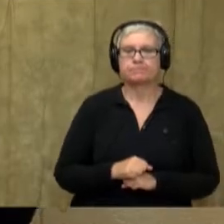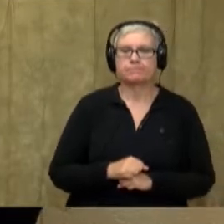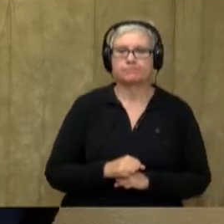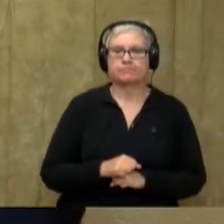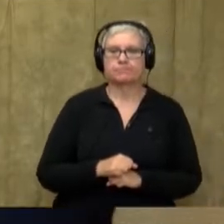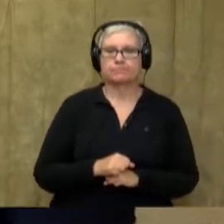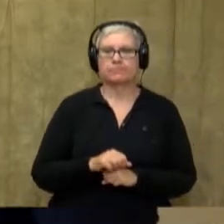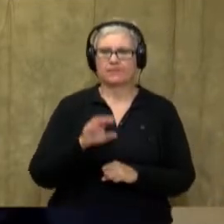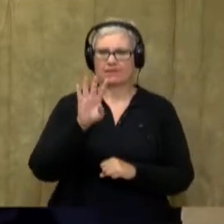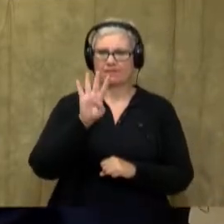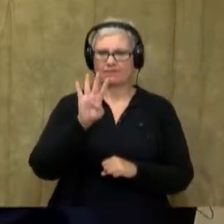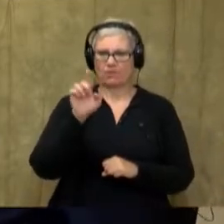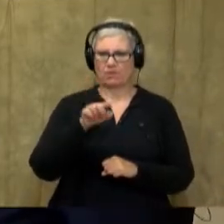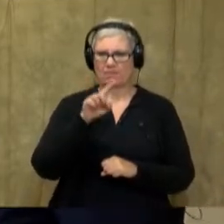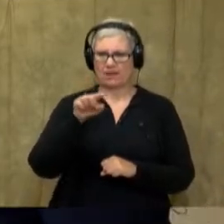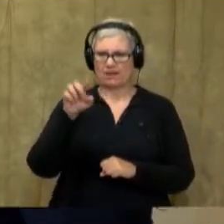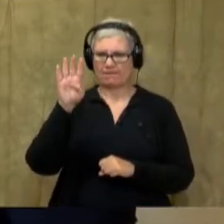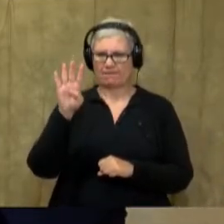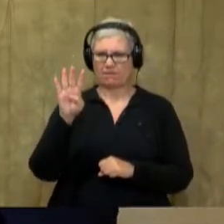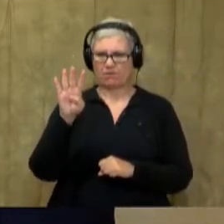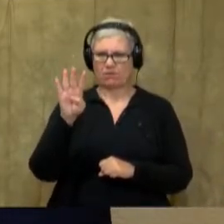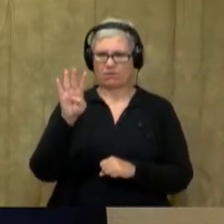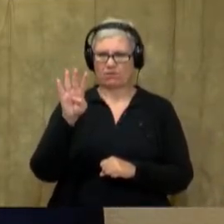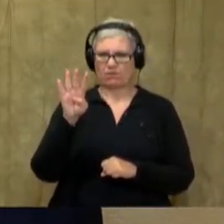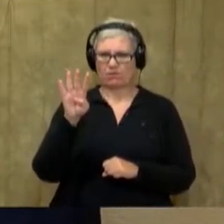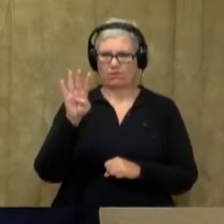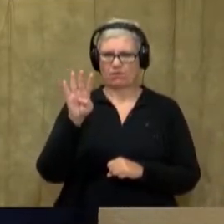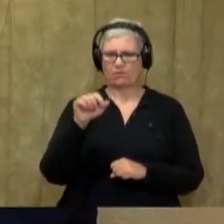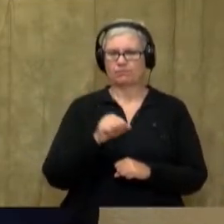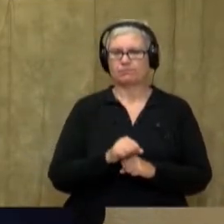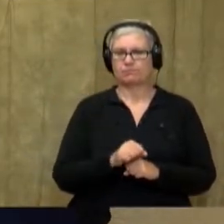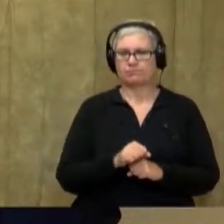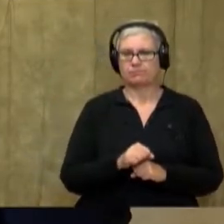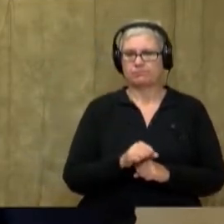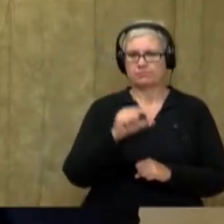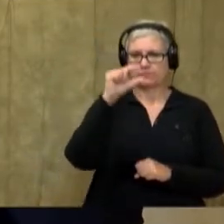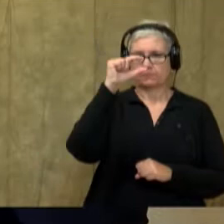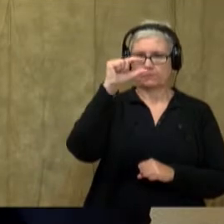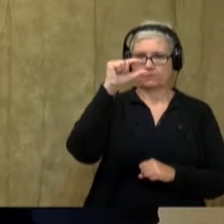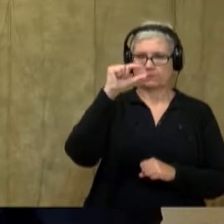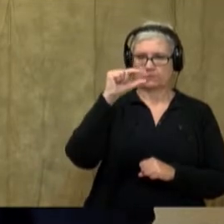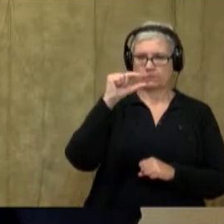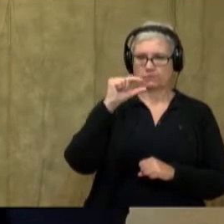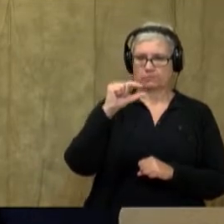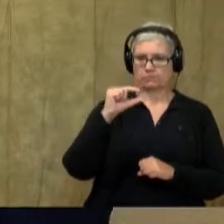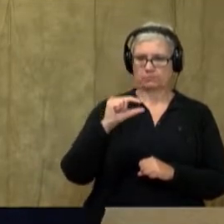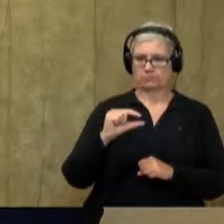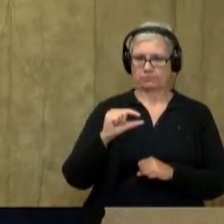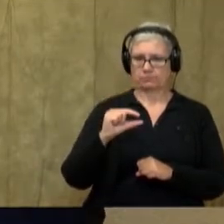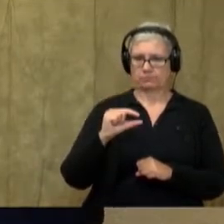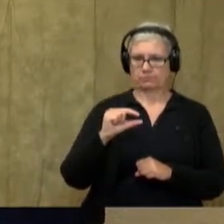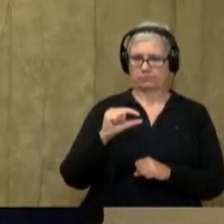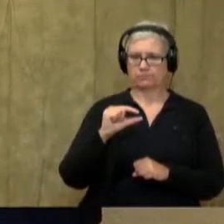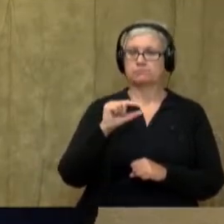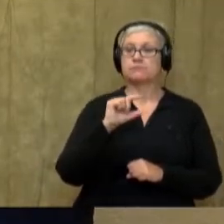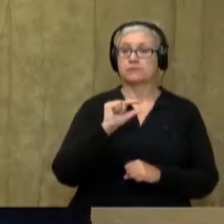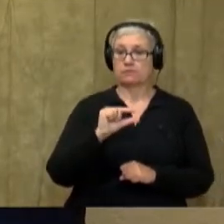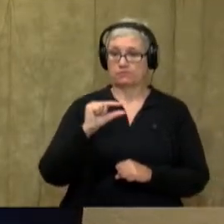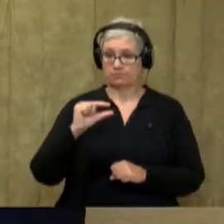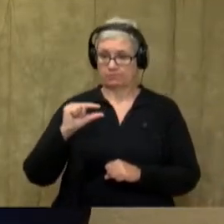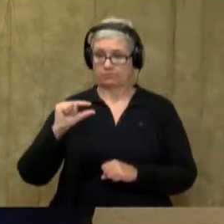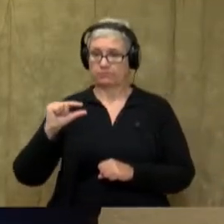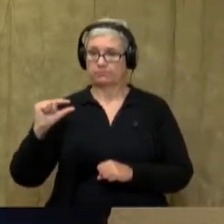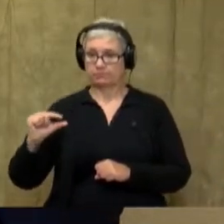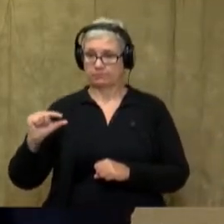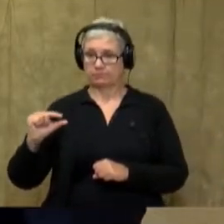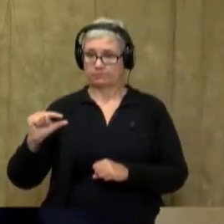a 4x4 case, what we're looking at is a cube larger than this Rubik's Cube that is 4 across,